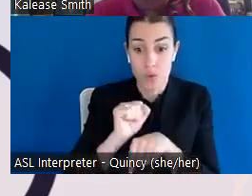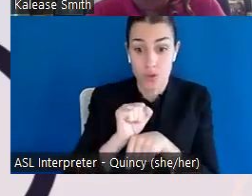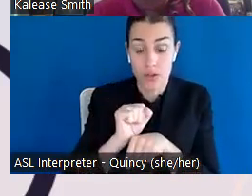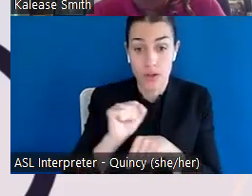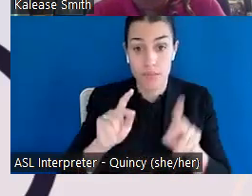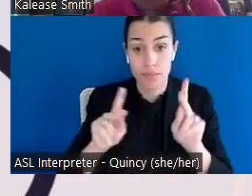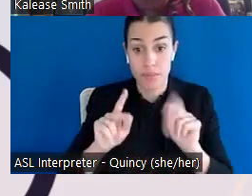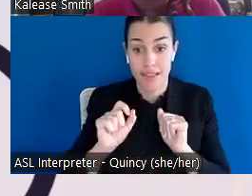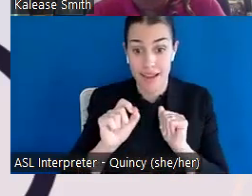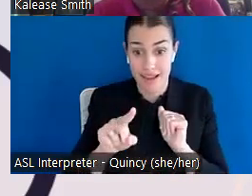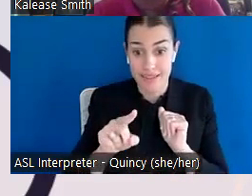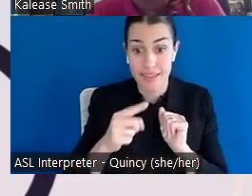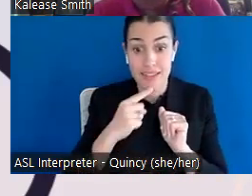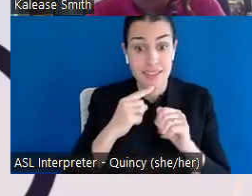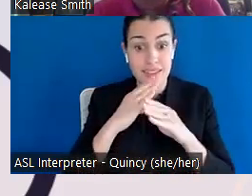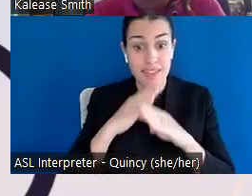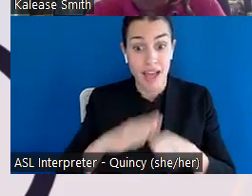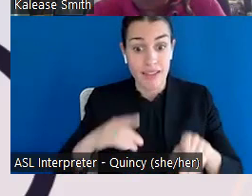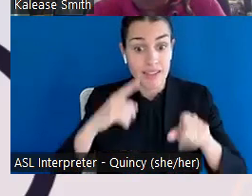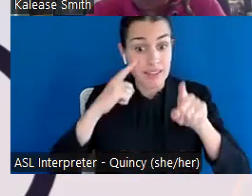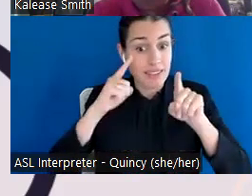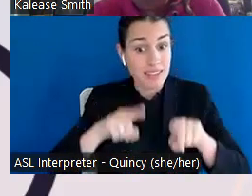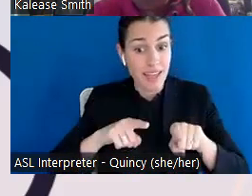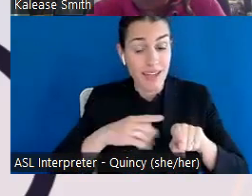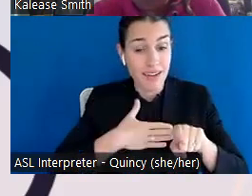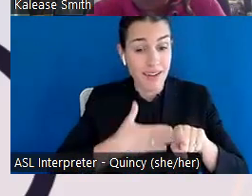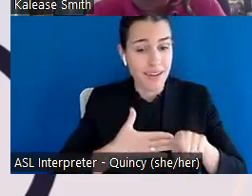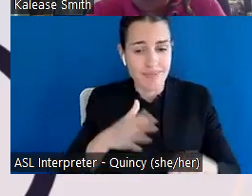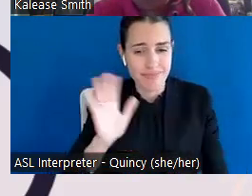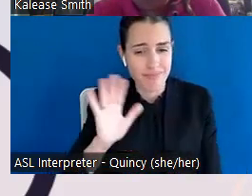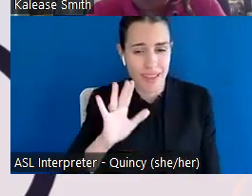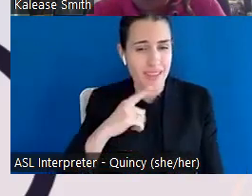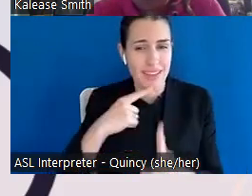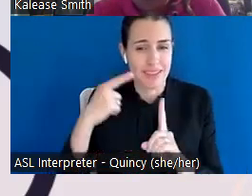a question and then say silence is consent, this is definitely an example of that.